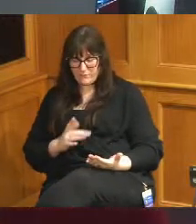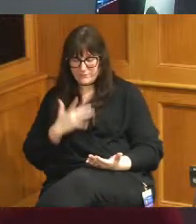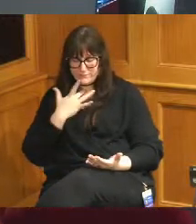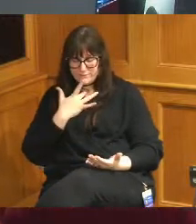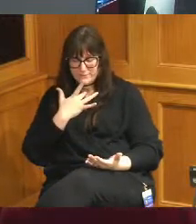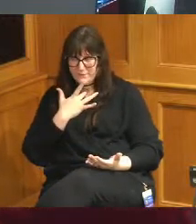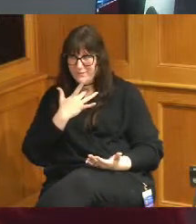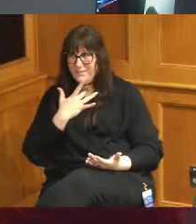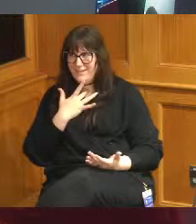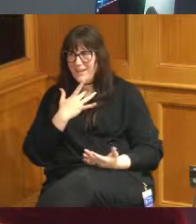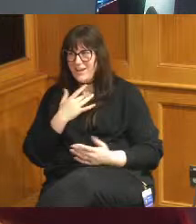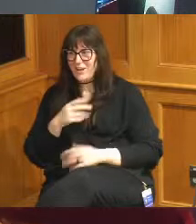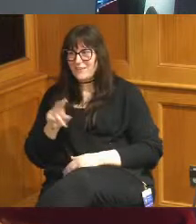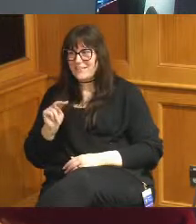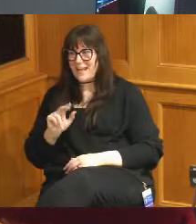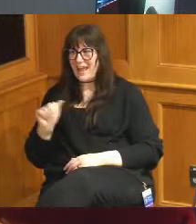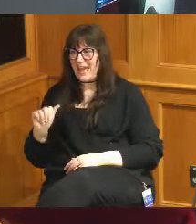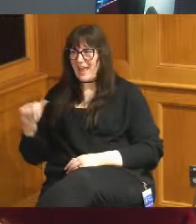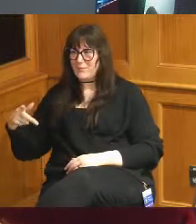Congratulations.